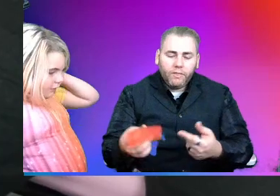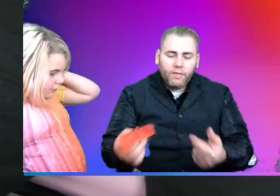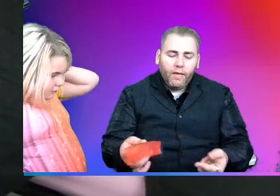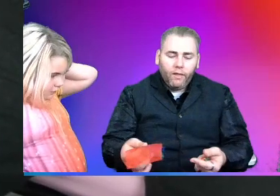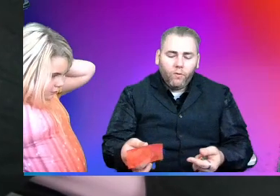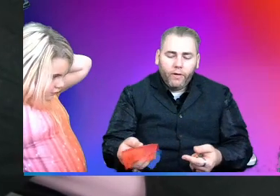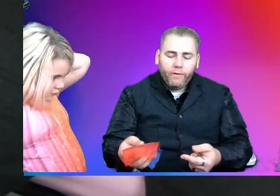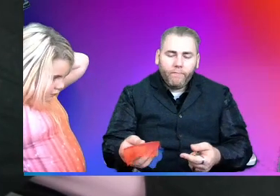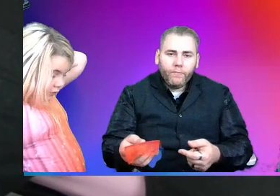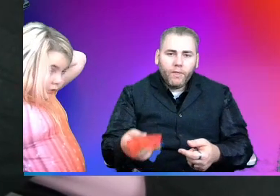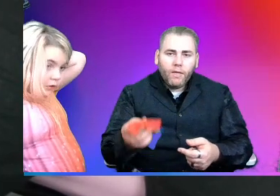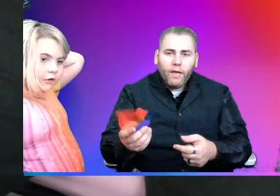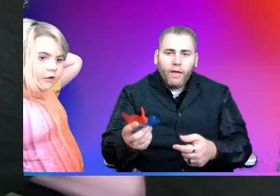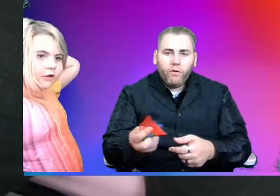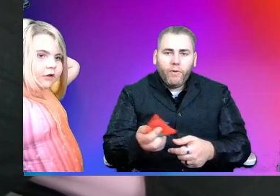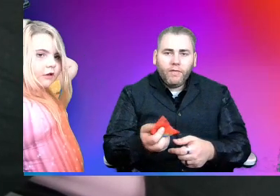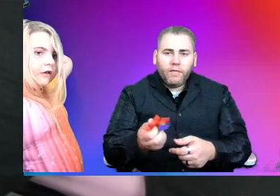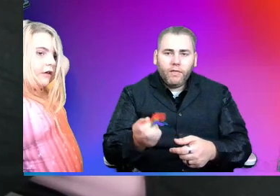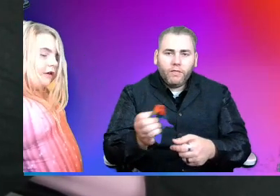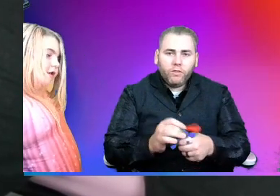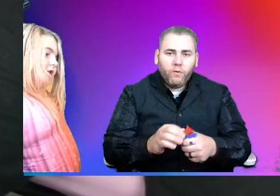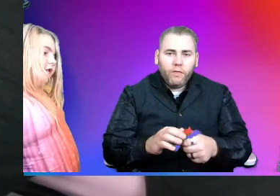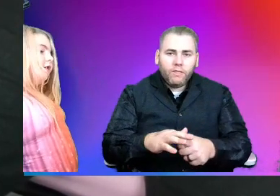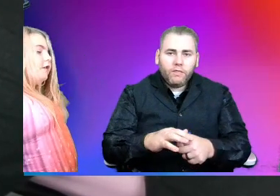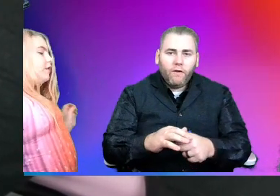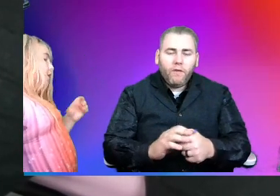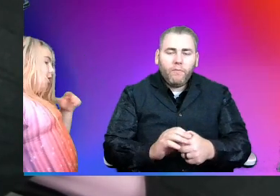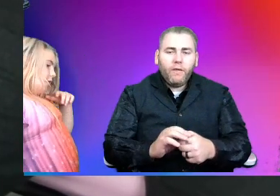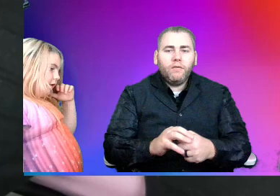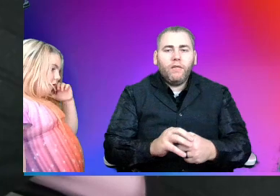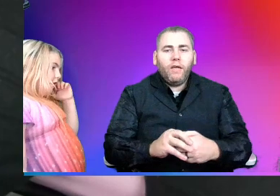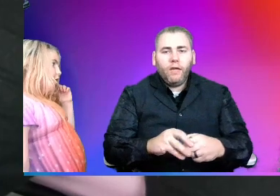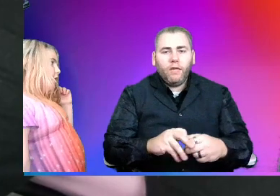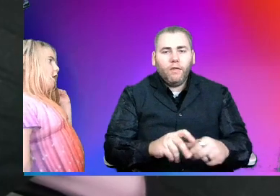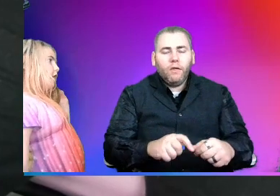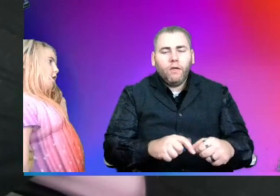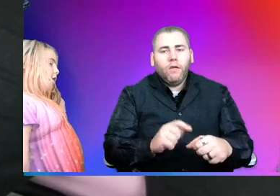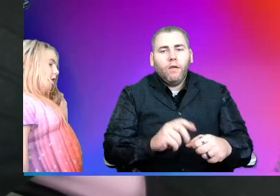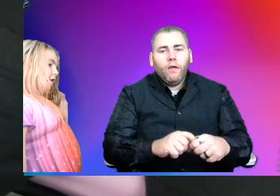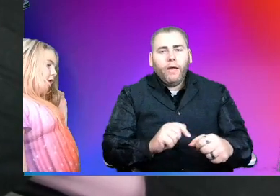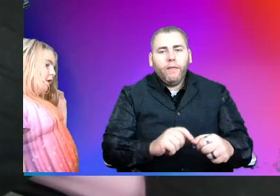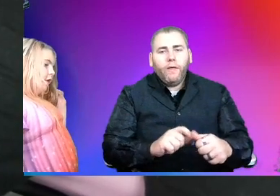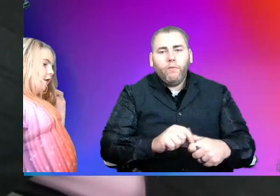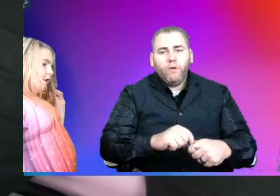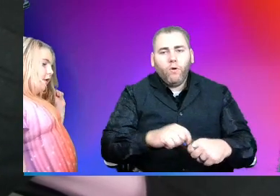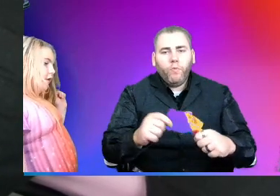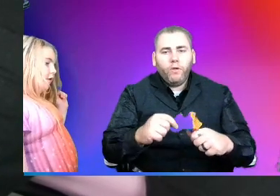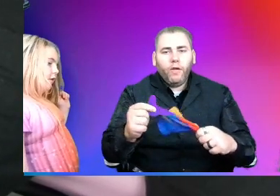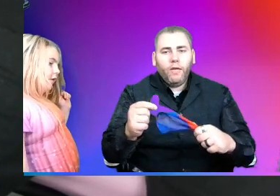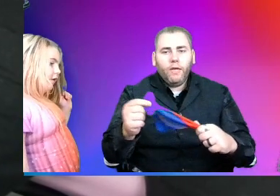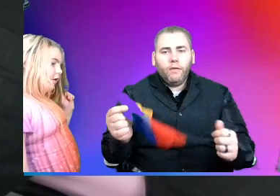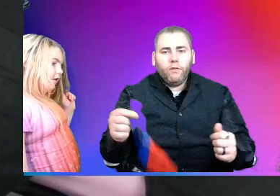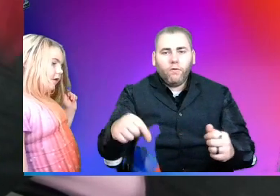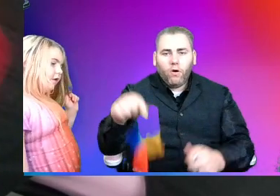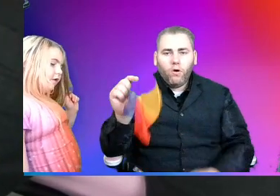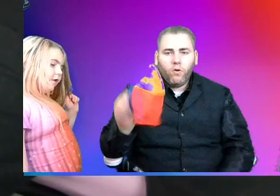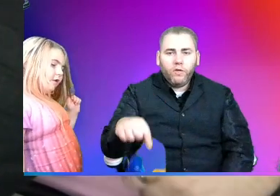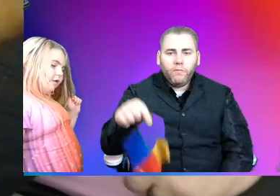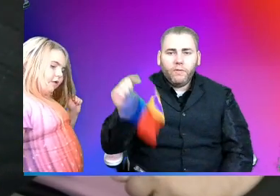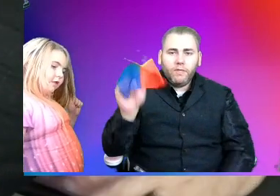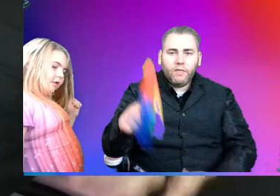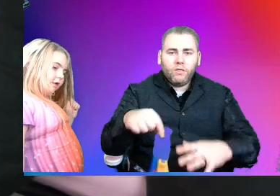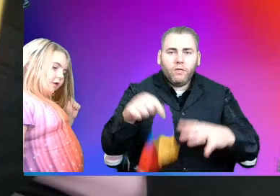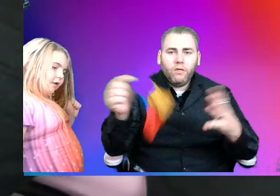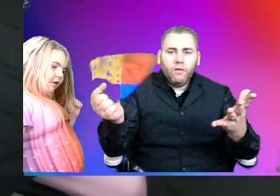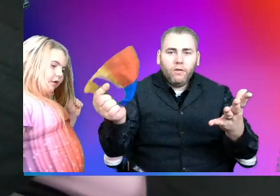plus the yellow one, and you're basically just going to stuff them into the hand And then when you open your hand, they're all going